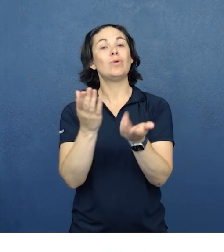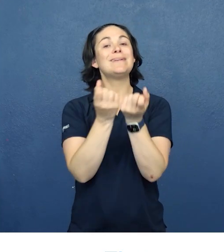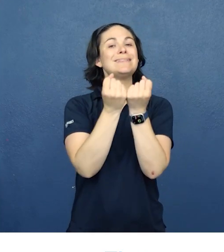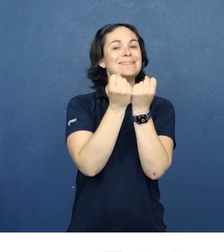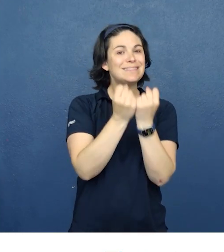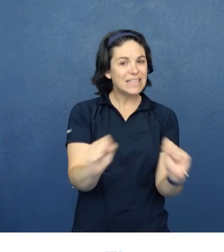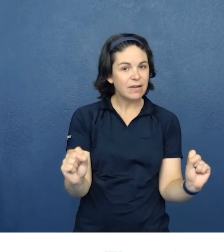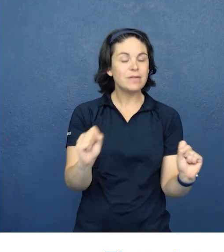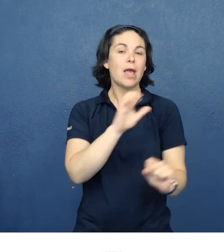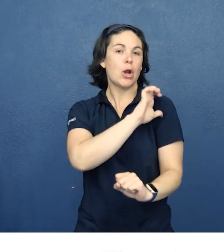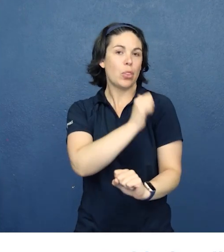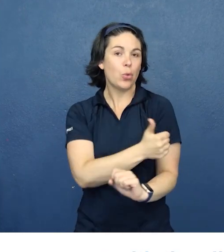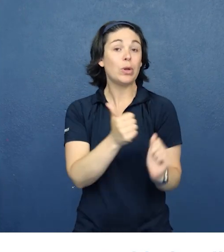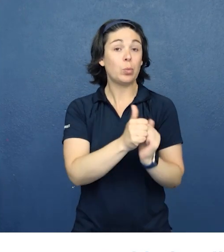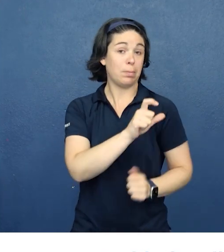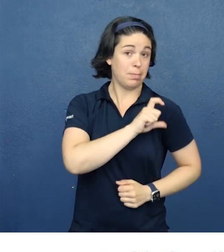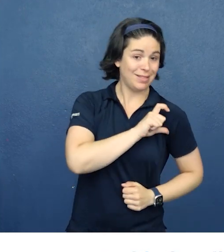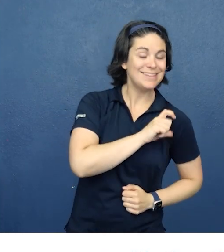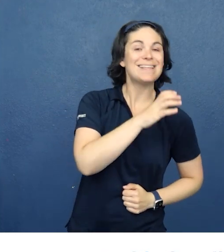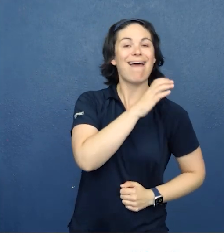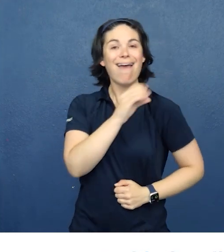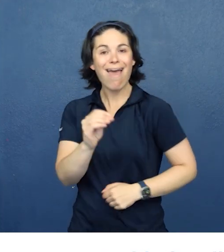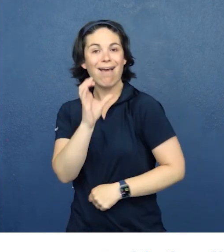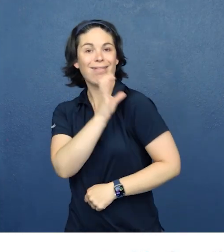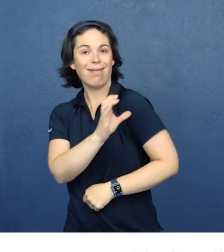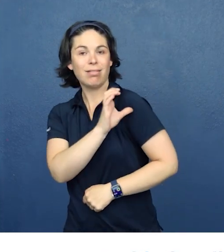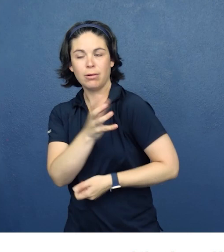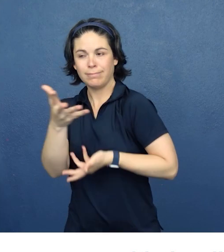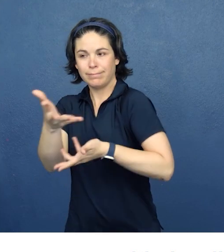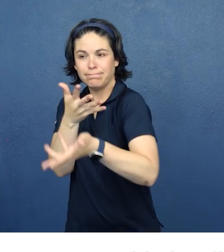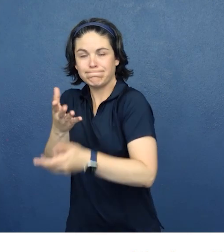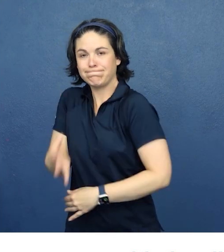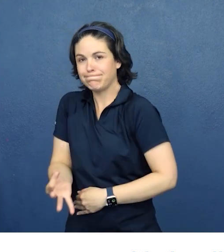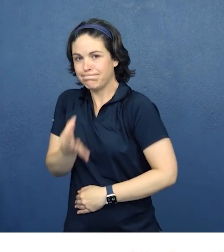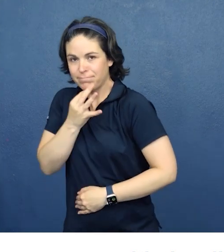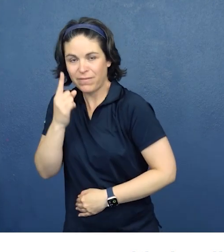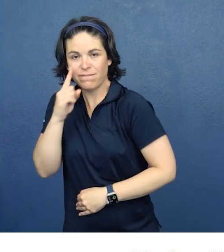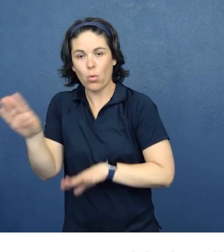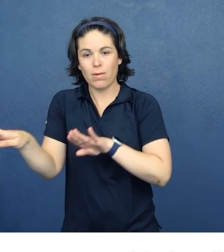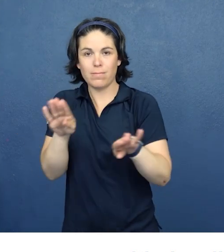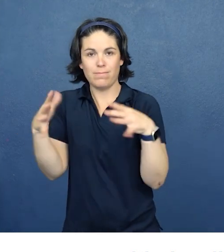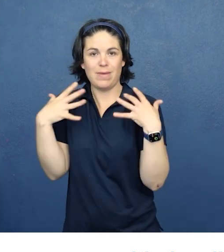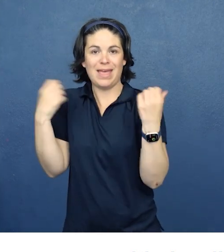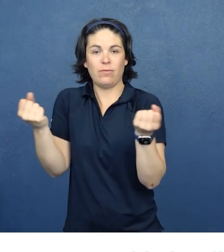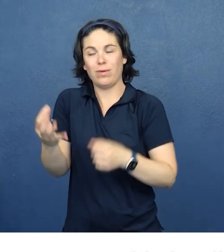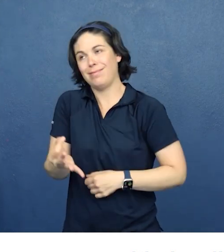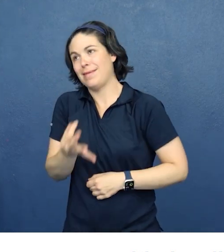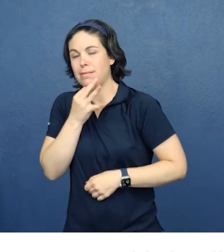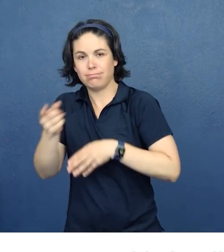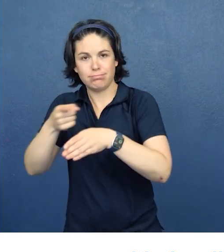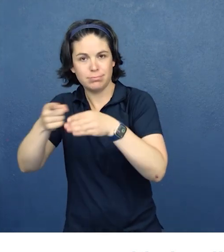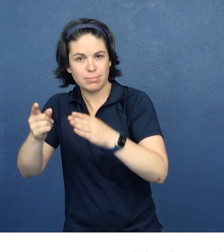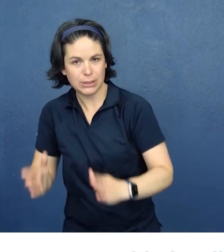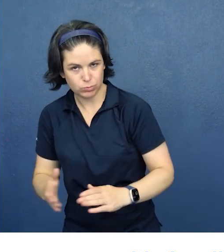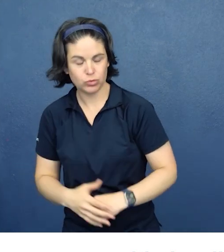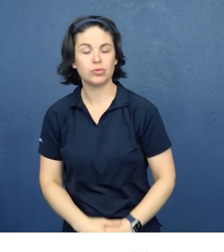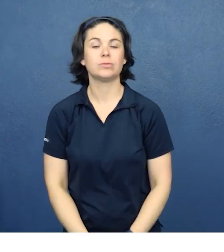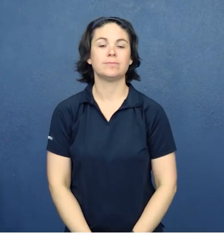and authority of law enforcement with the clinical and engagement expertise of behavioral health experts.